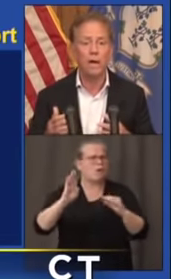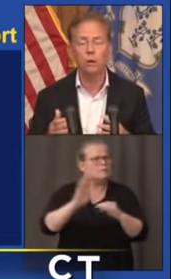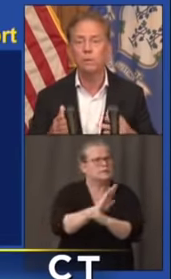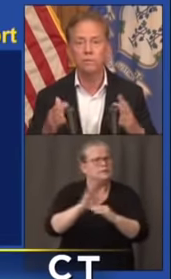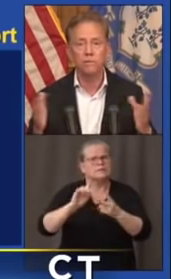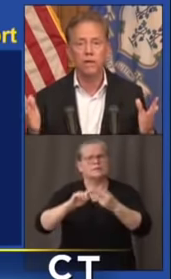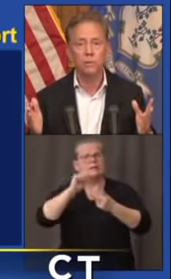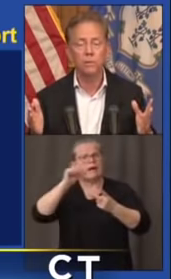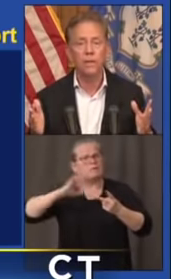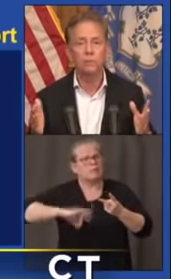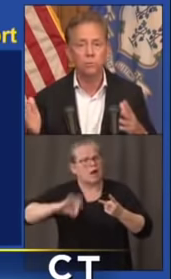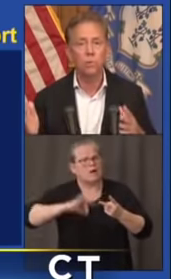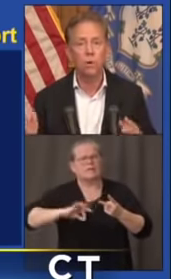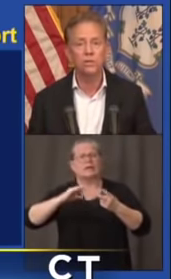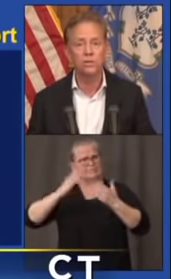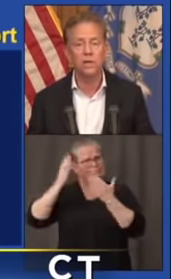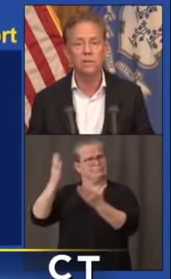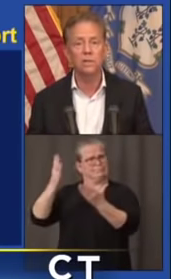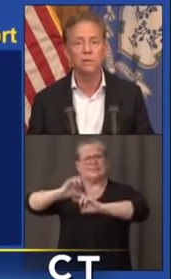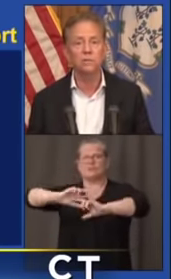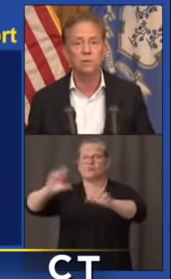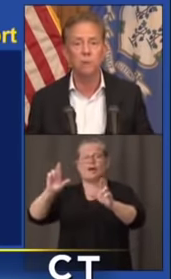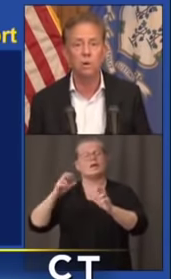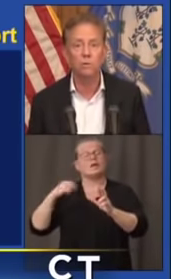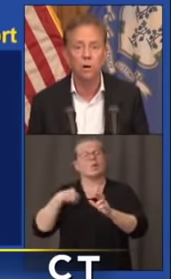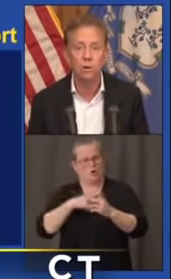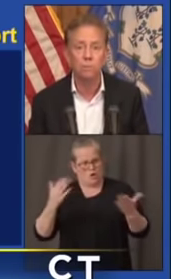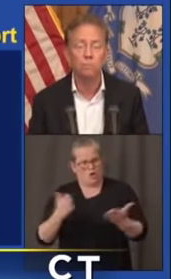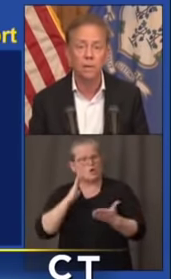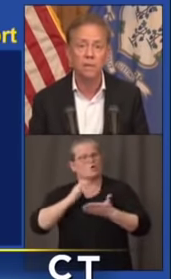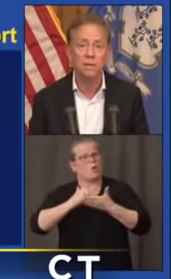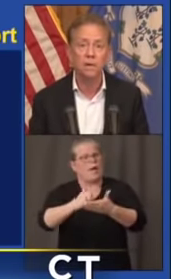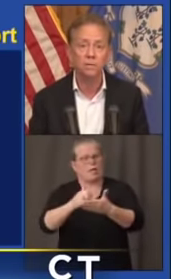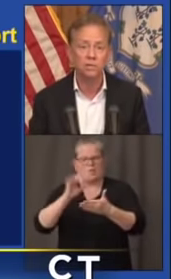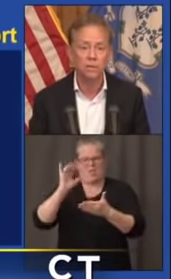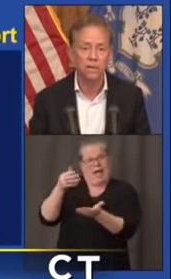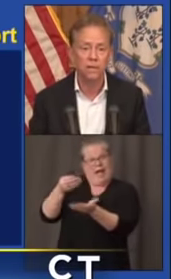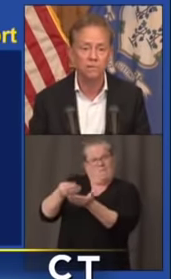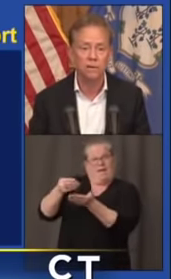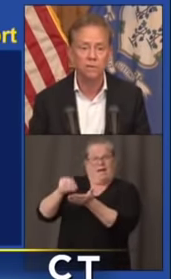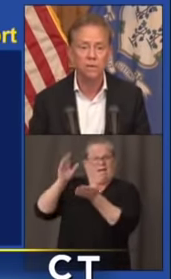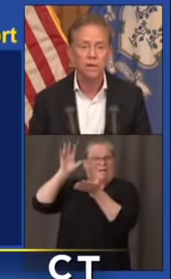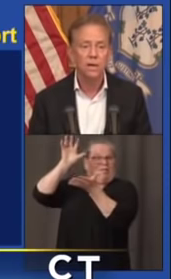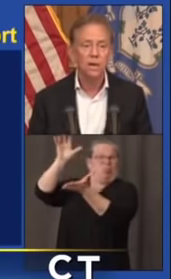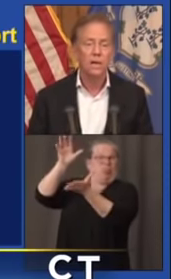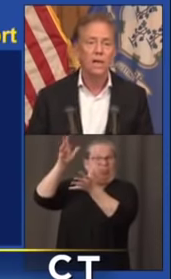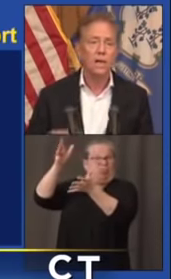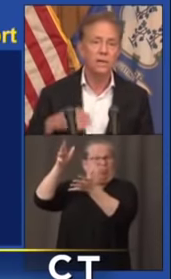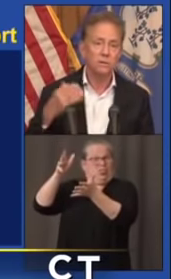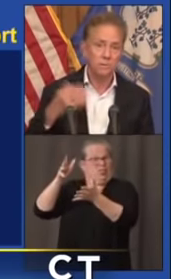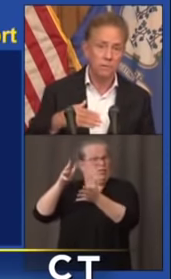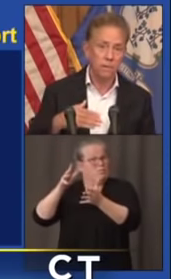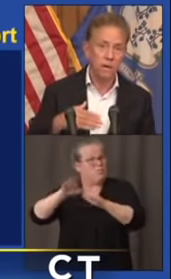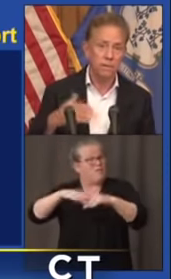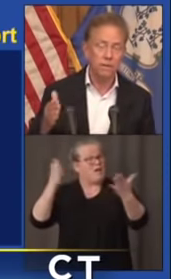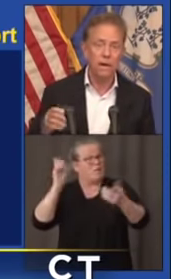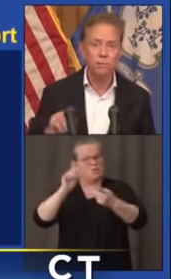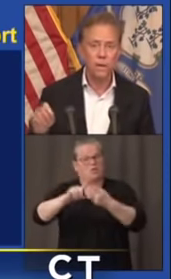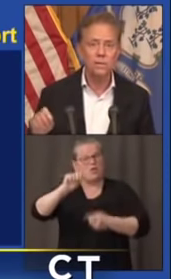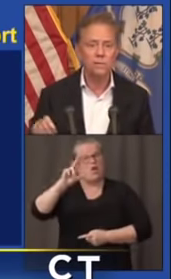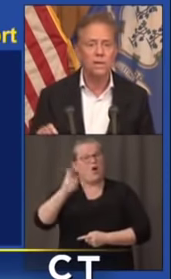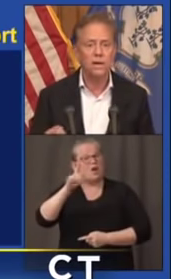to help. It's available now through August 8th, and there's well over $100 billion still in that fund. And